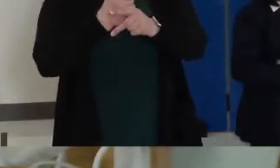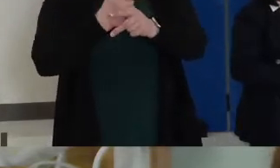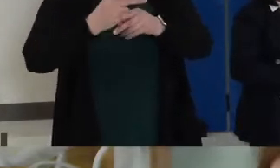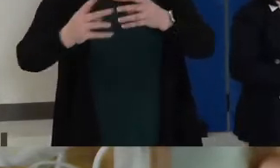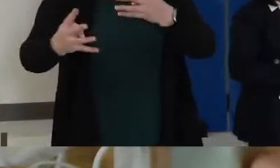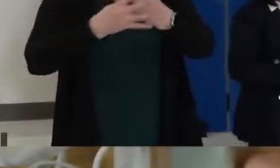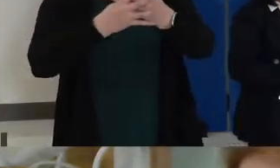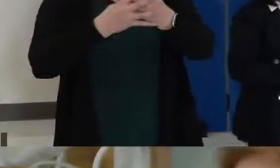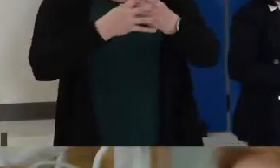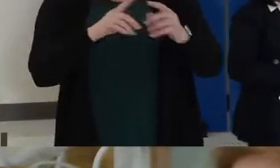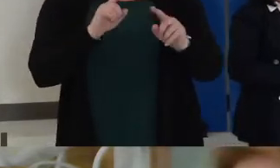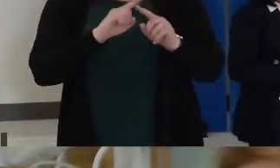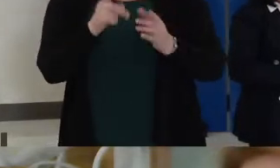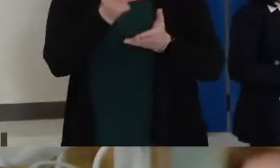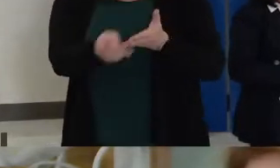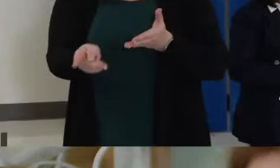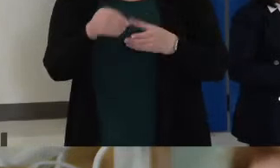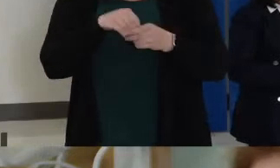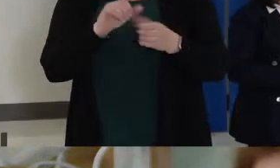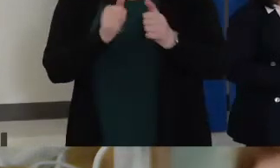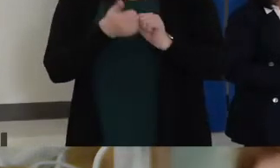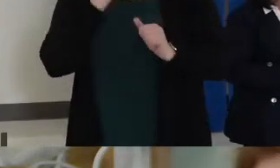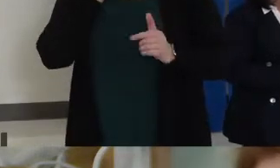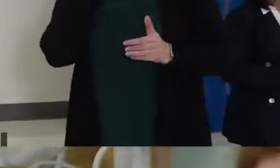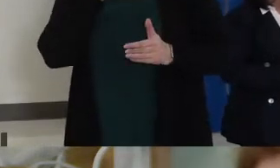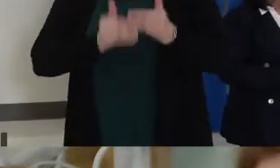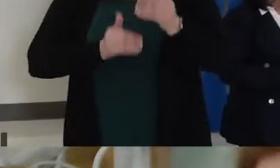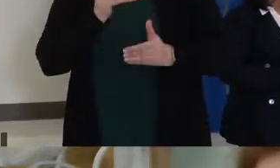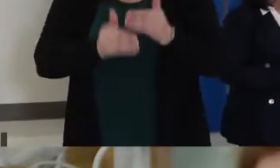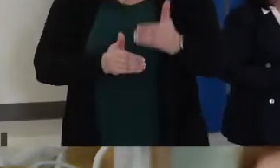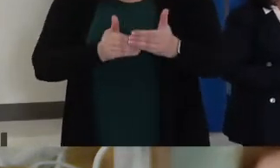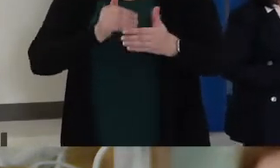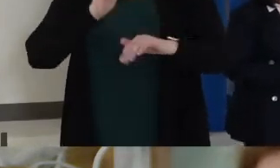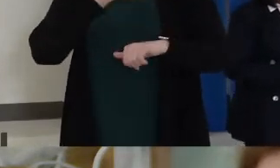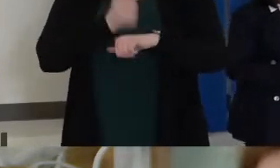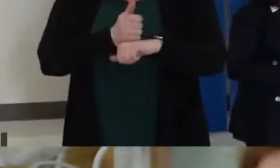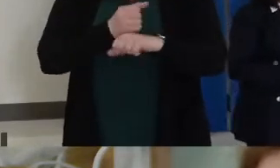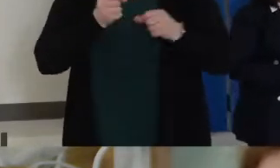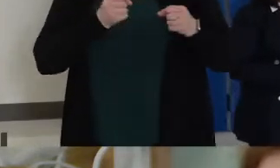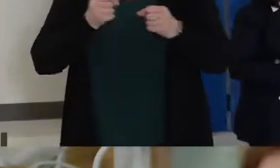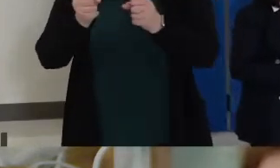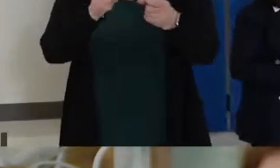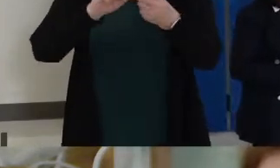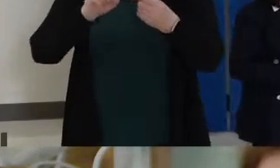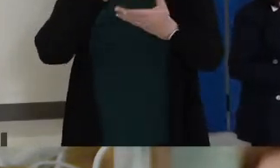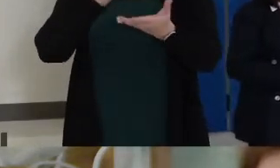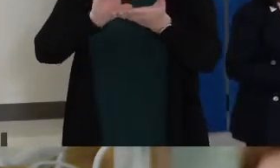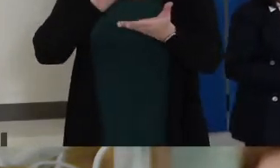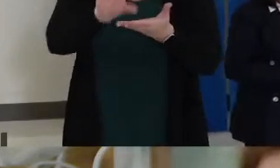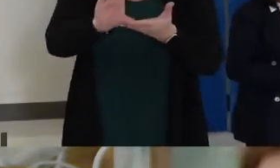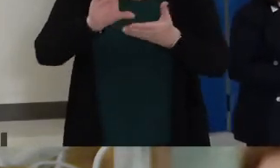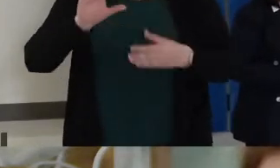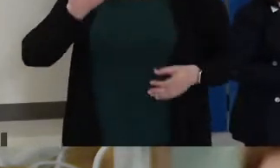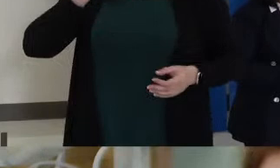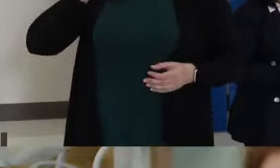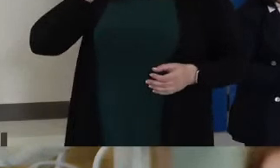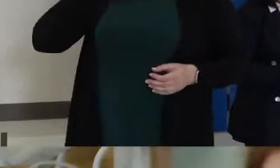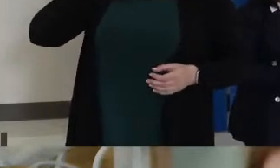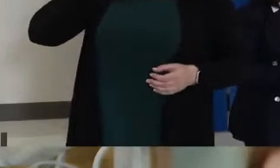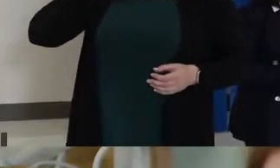we failed in the application, in the implementation of strategies to fund it. Carter